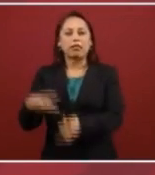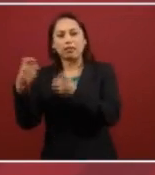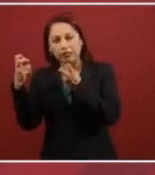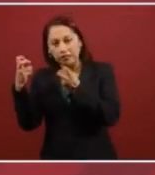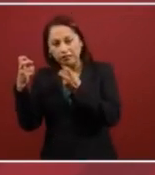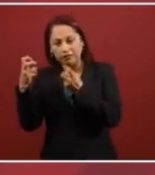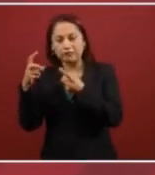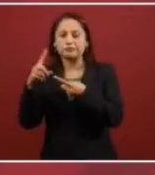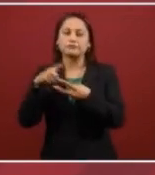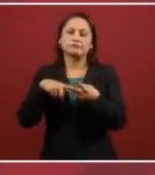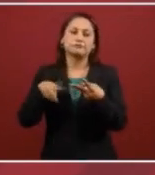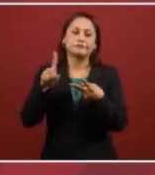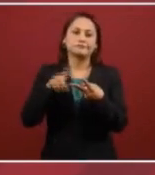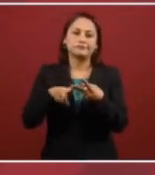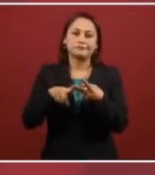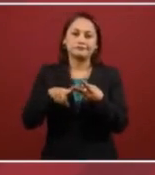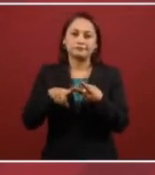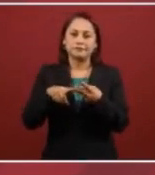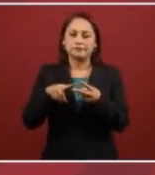de